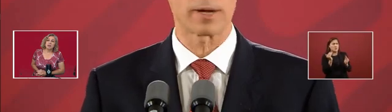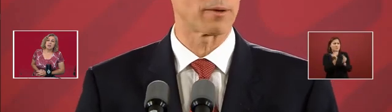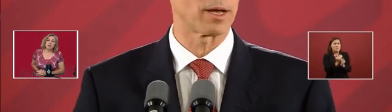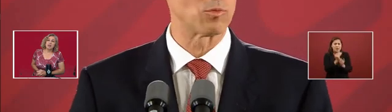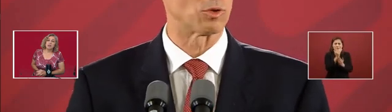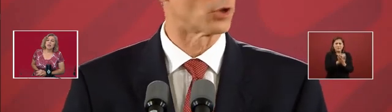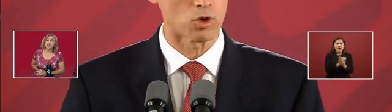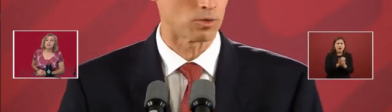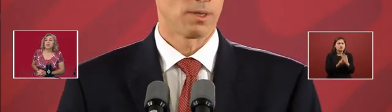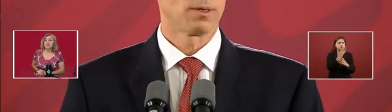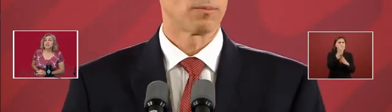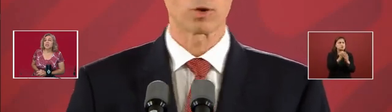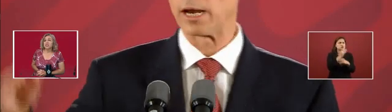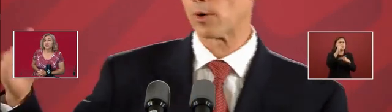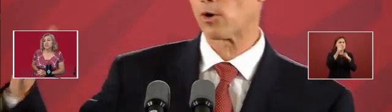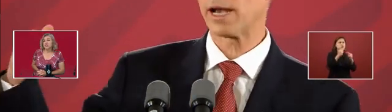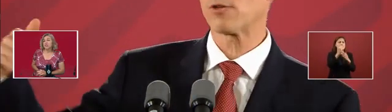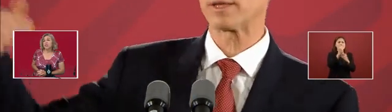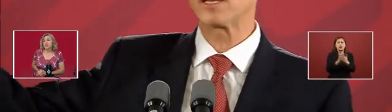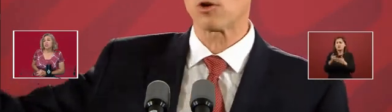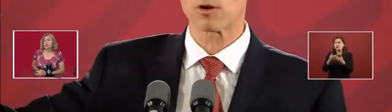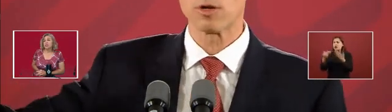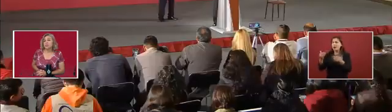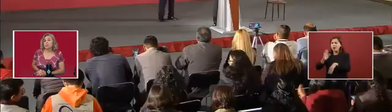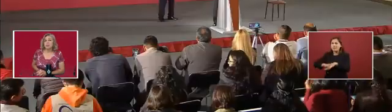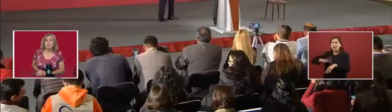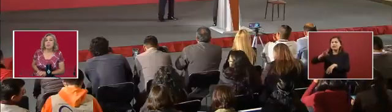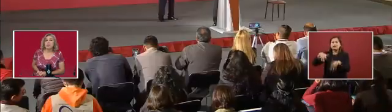It's like trying to say monitoring of the